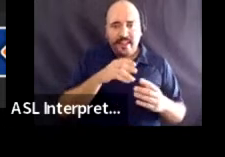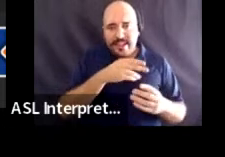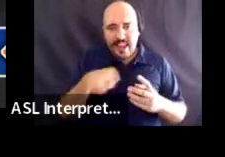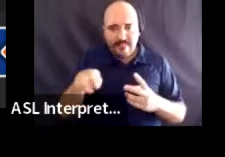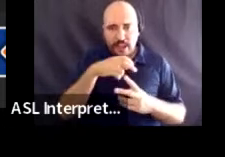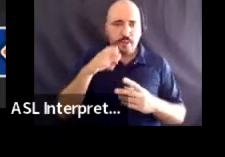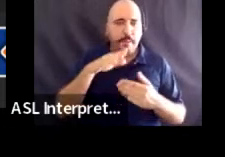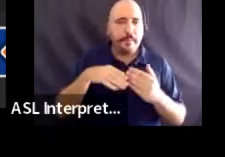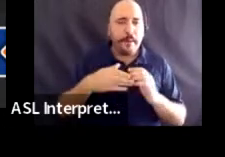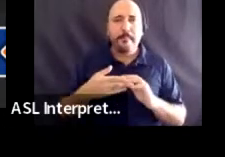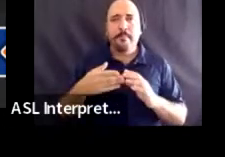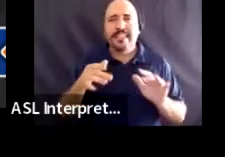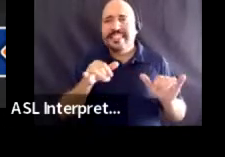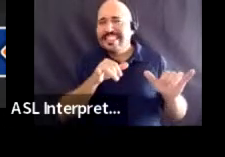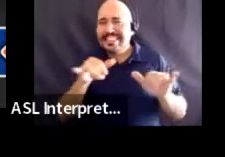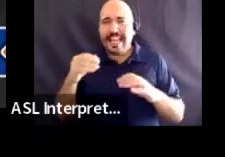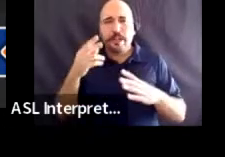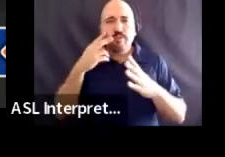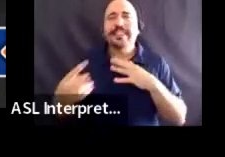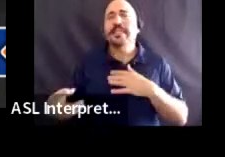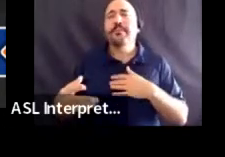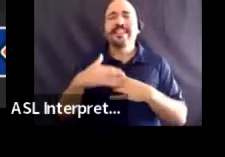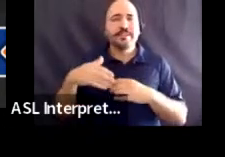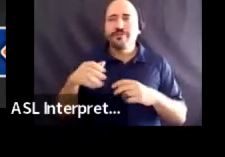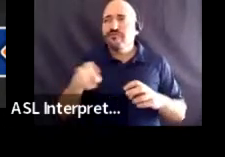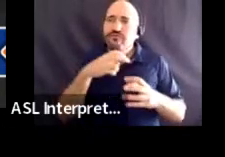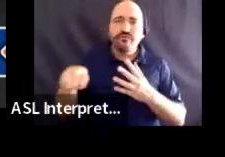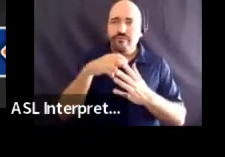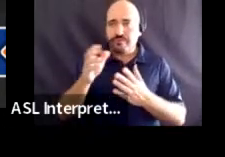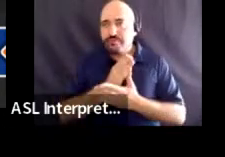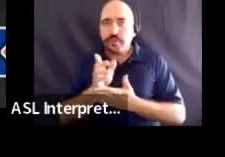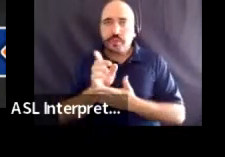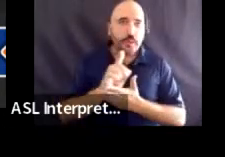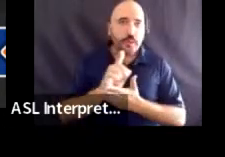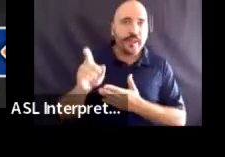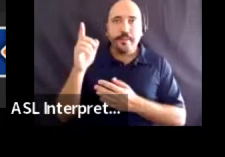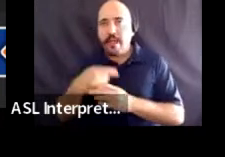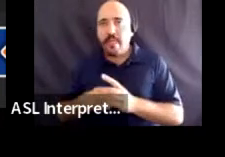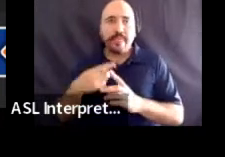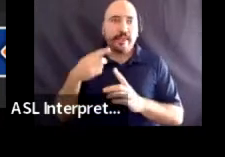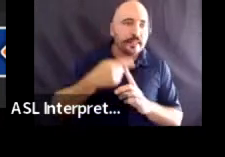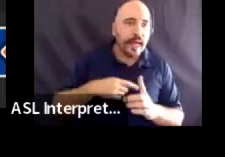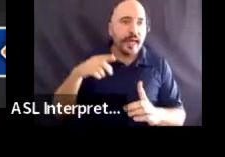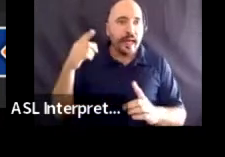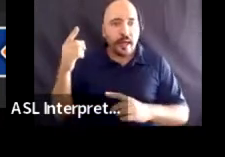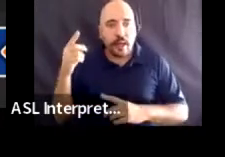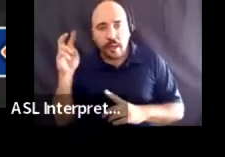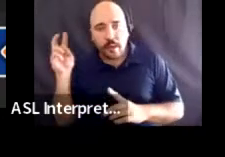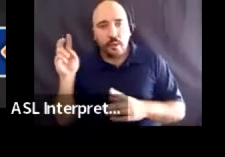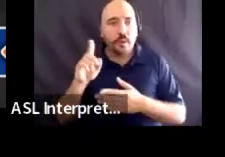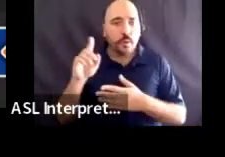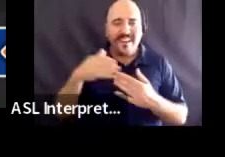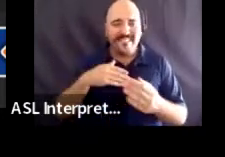predictable when you want to switch back and forth between views and data.